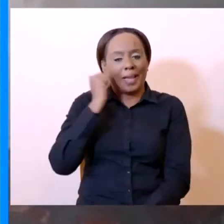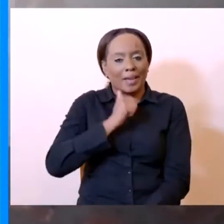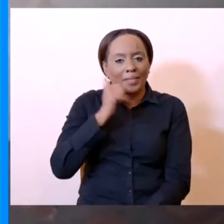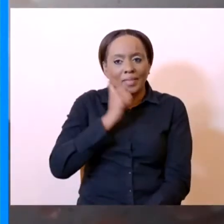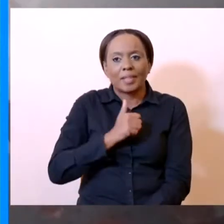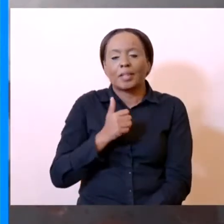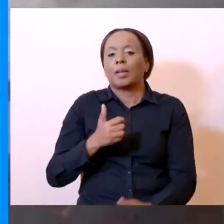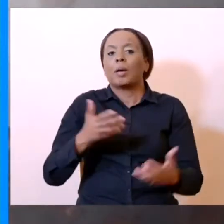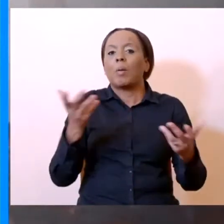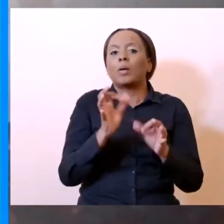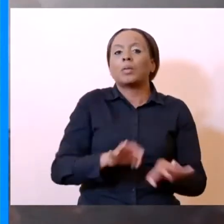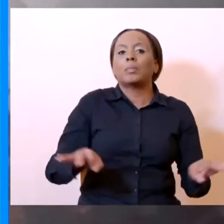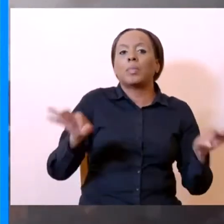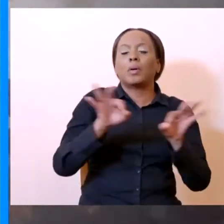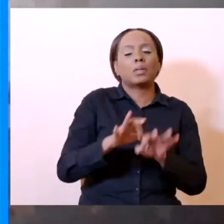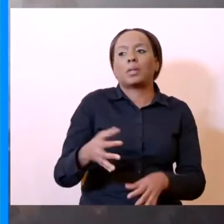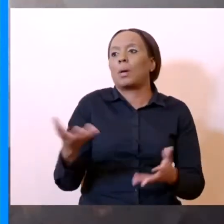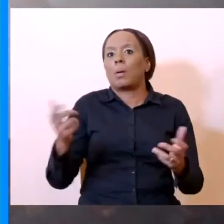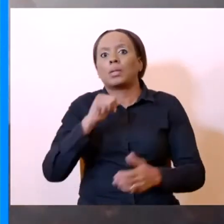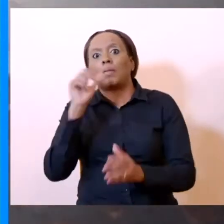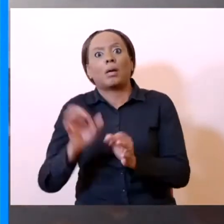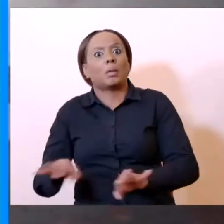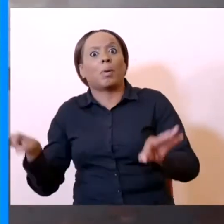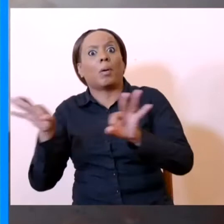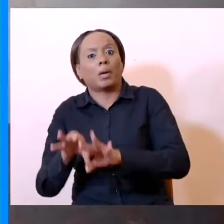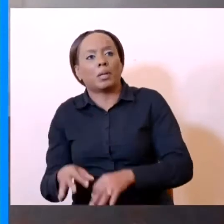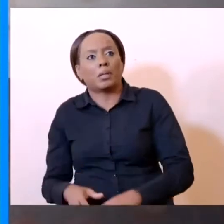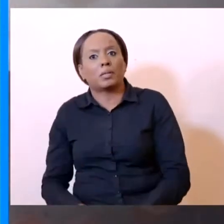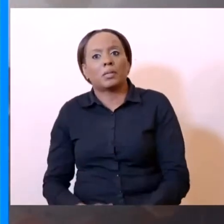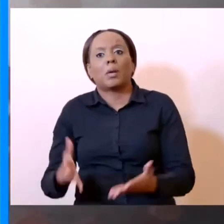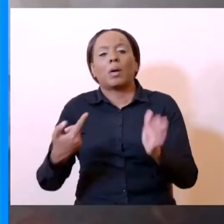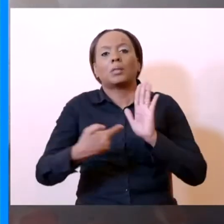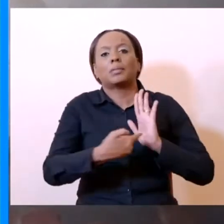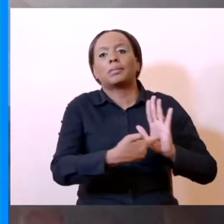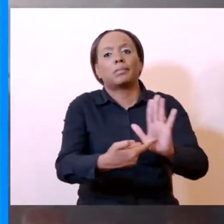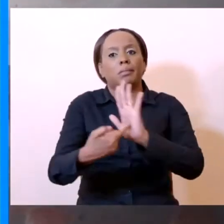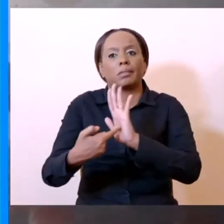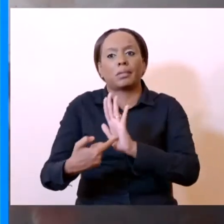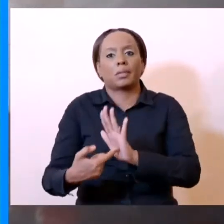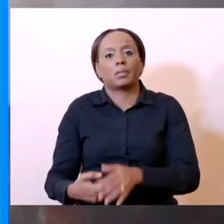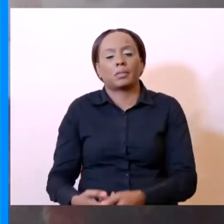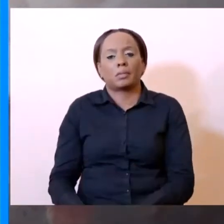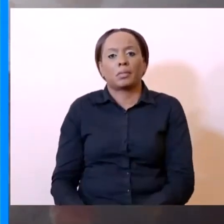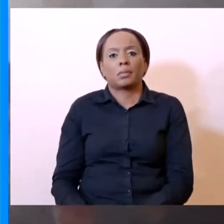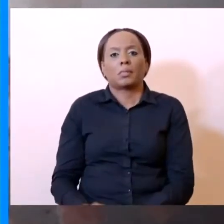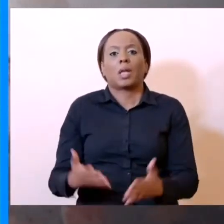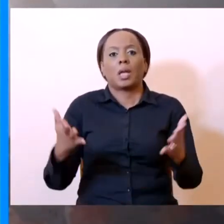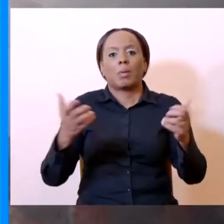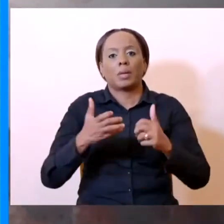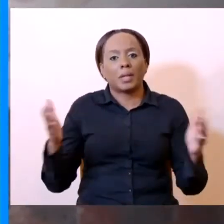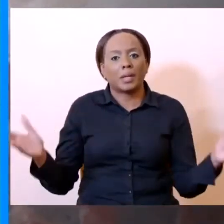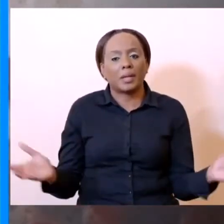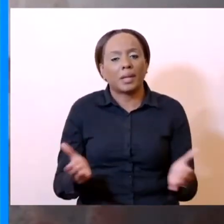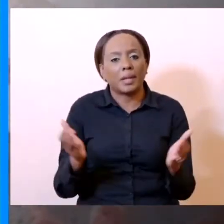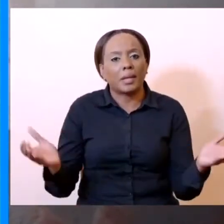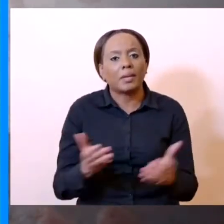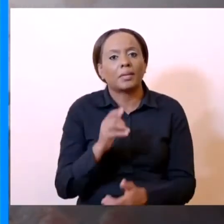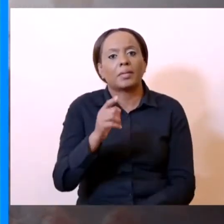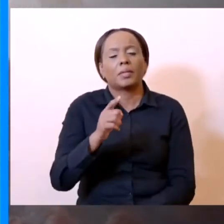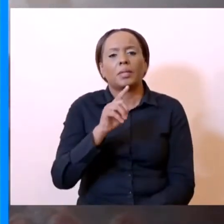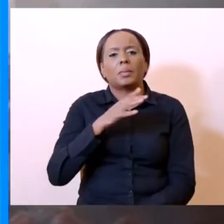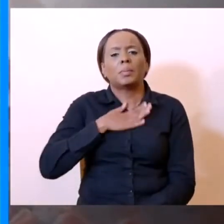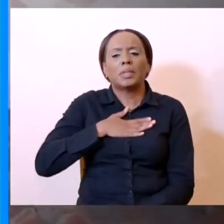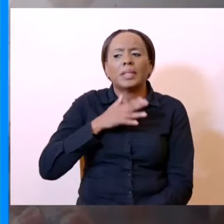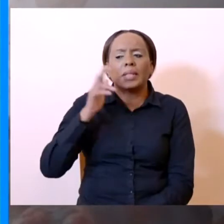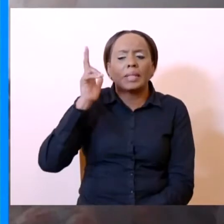relevant and what is coming out and put out information. So we want to encourage the population to listen carefully.